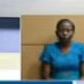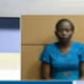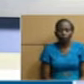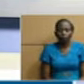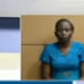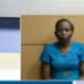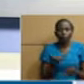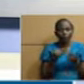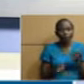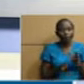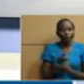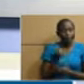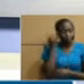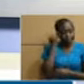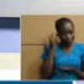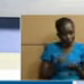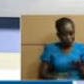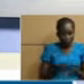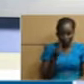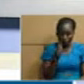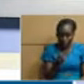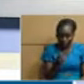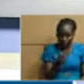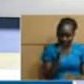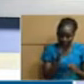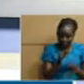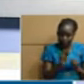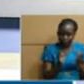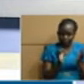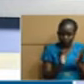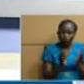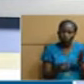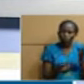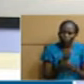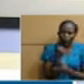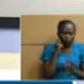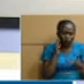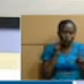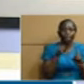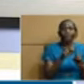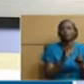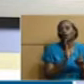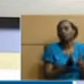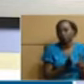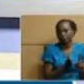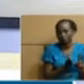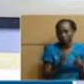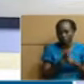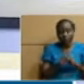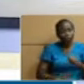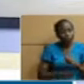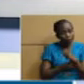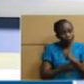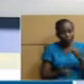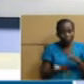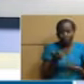here is that that fund was earmarked for a particular purpose, old age poverty, and also support the